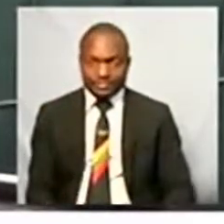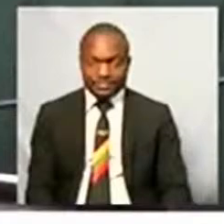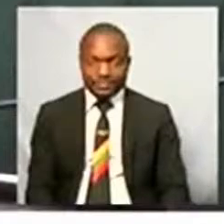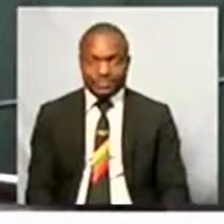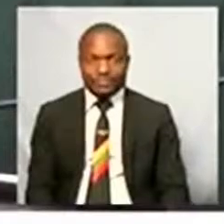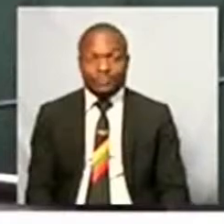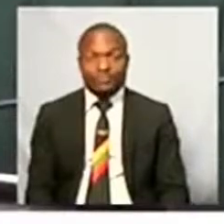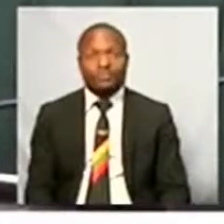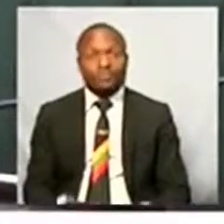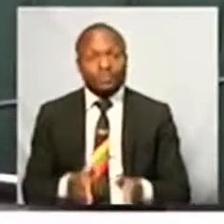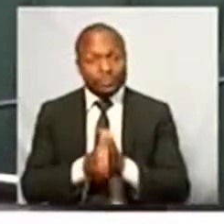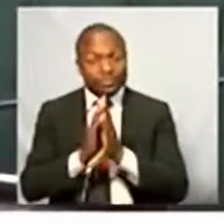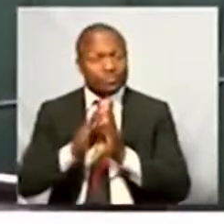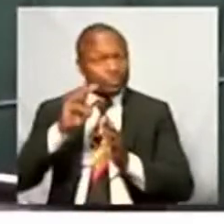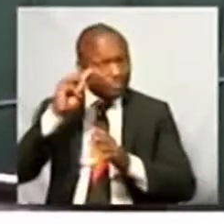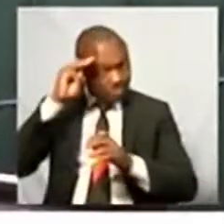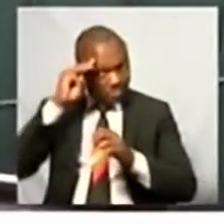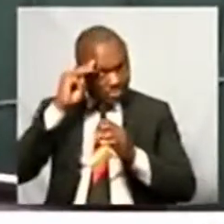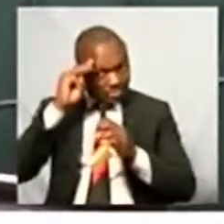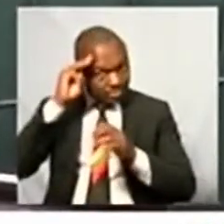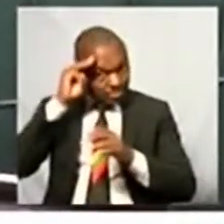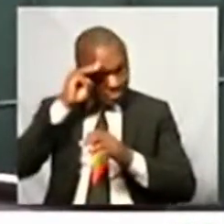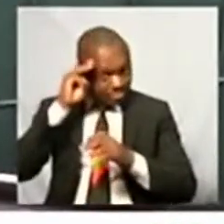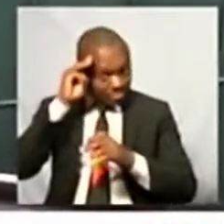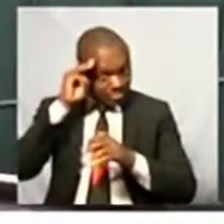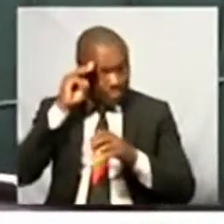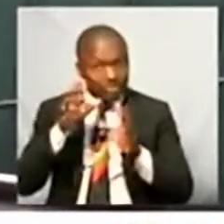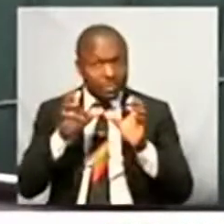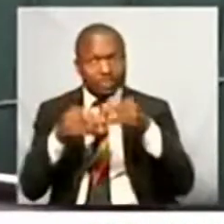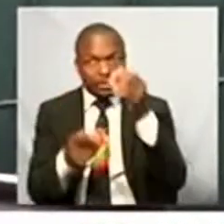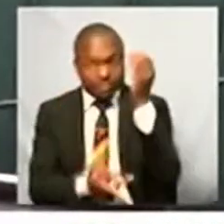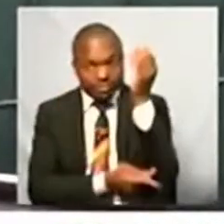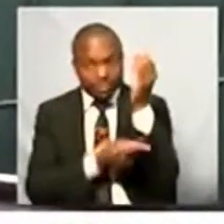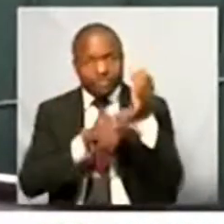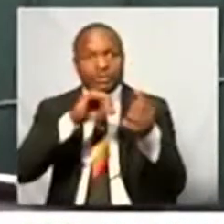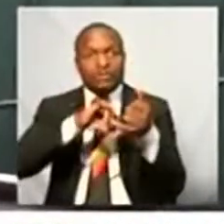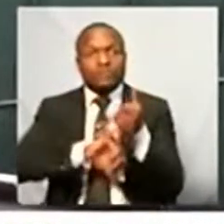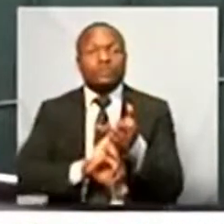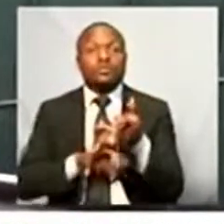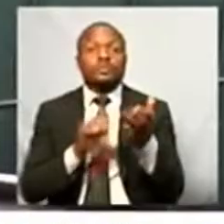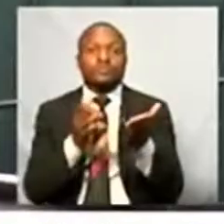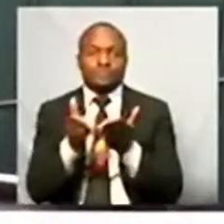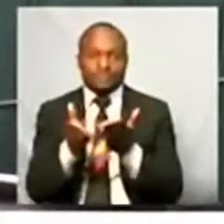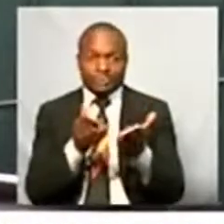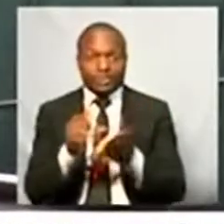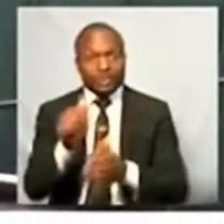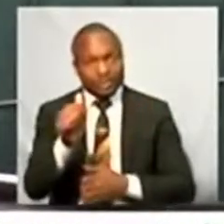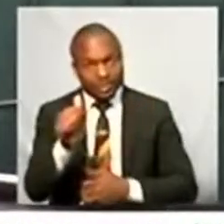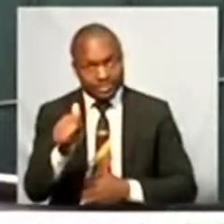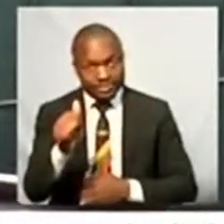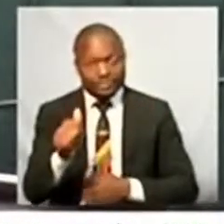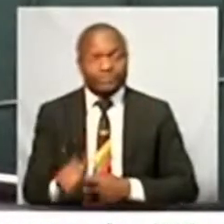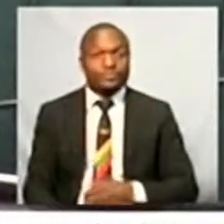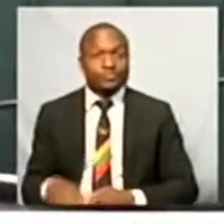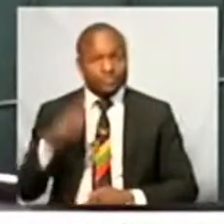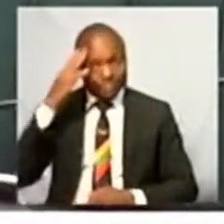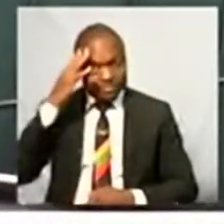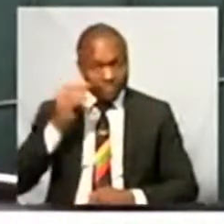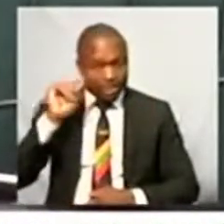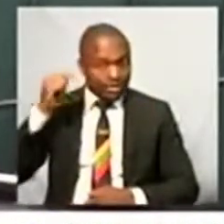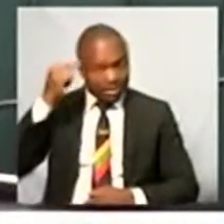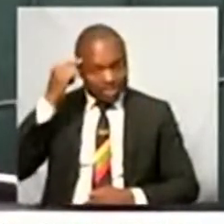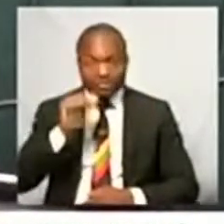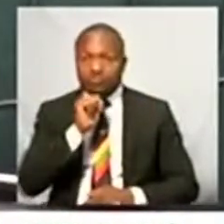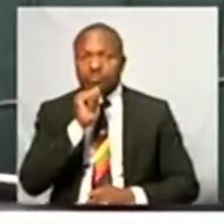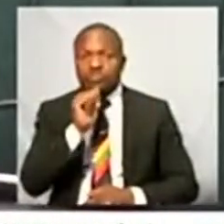who is also asking the Minister of Community Development and Social Services, in A, why government has